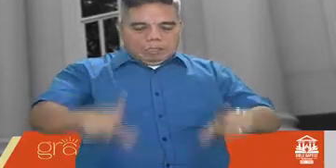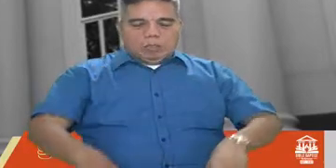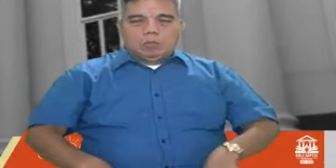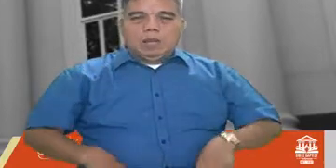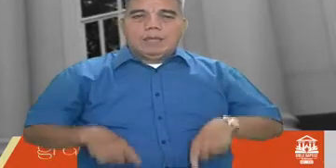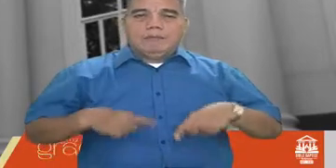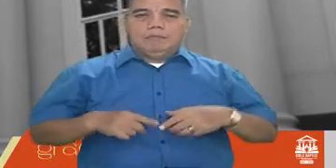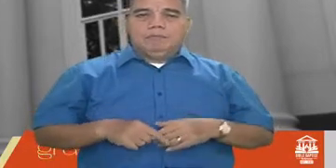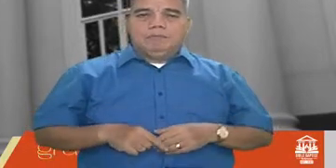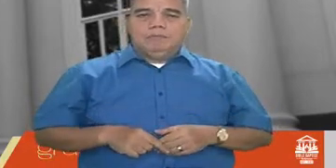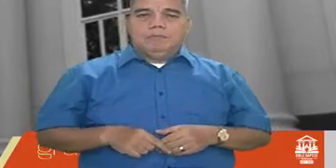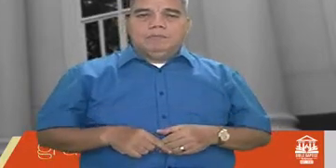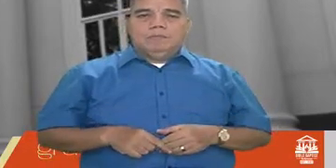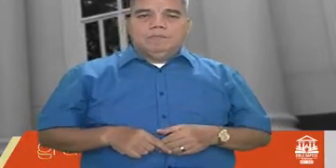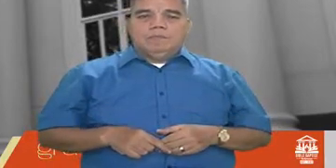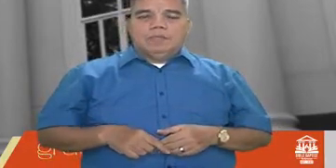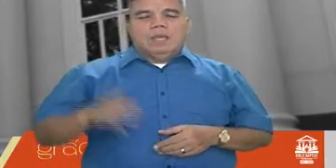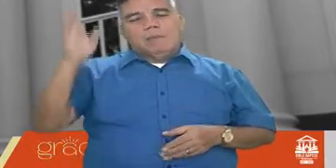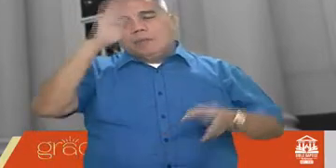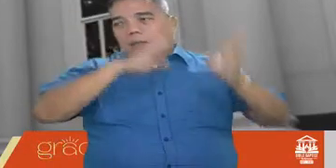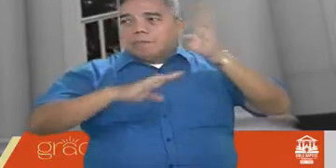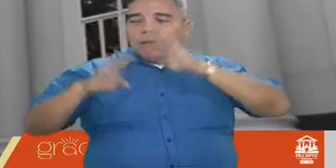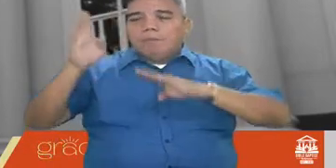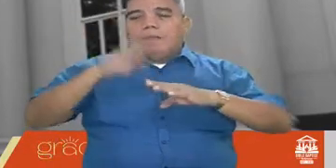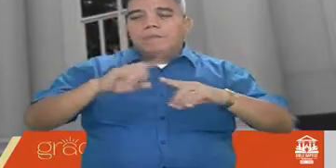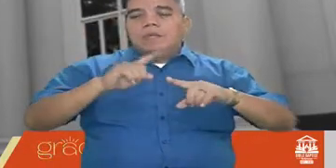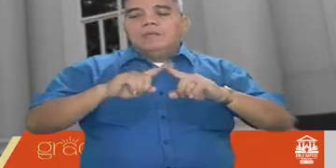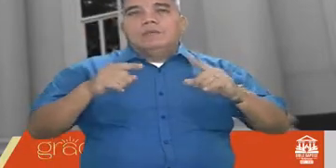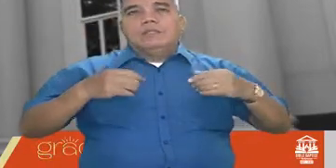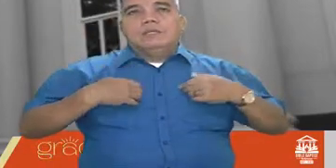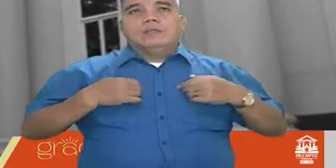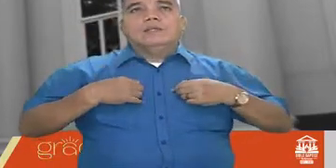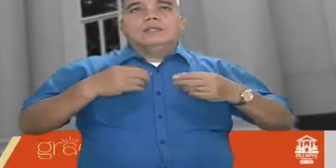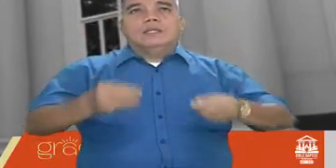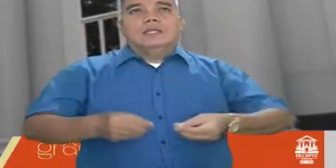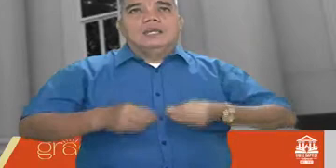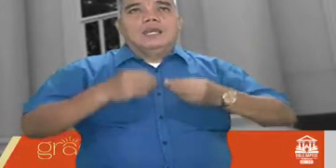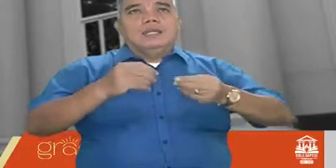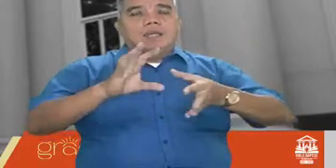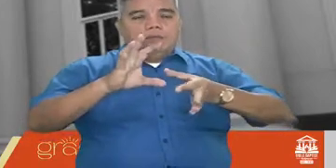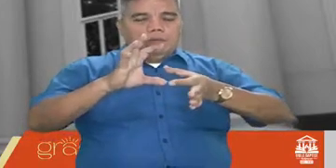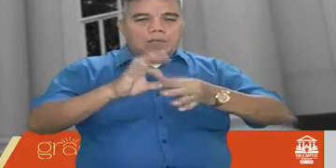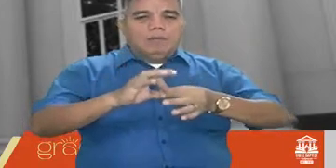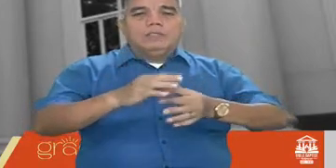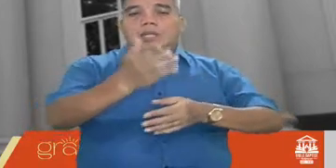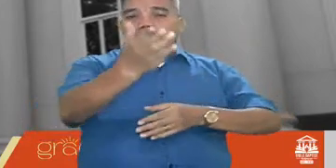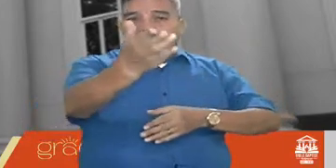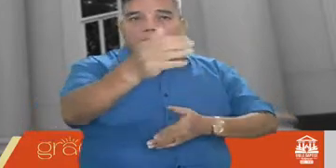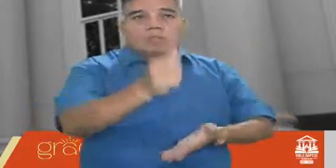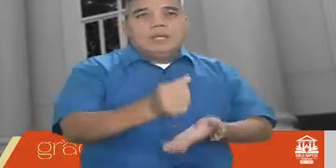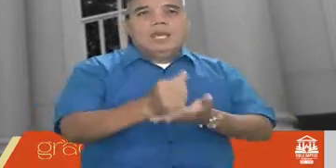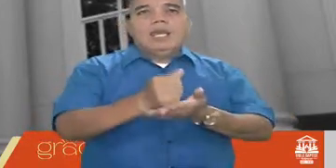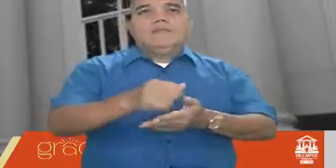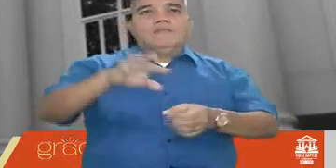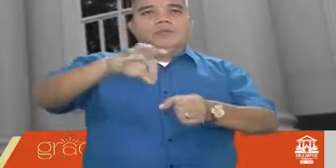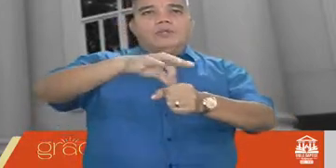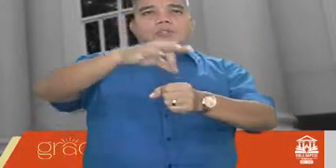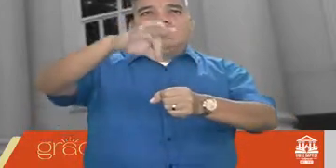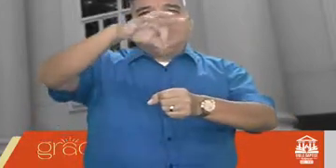Mahugawan ang atong kinabuhi. Bitterness will defile and impoverish your soul.